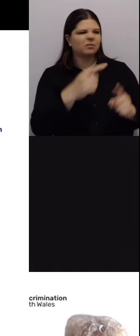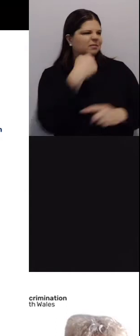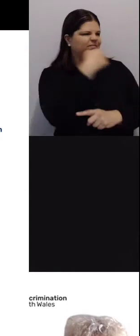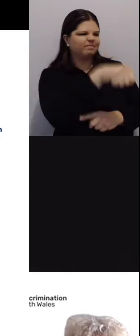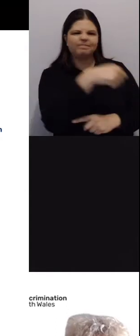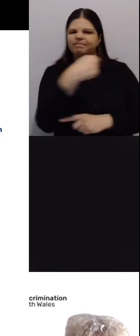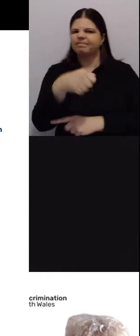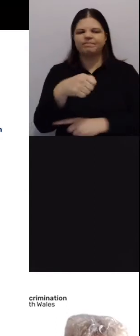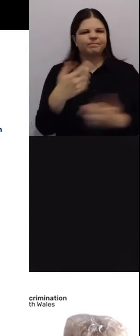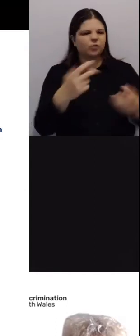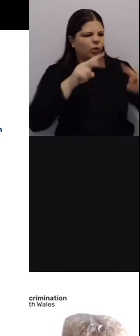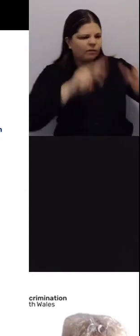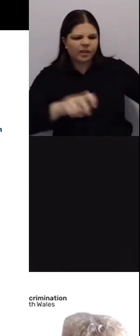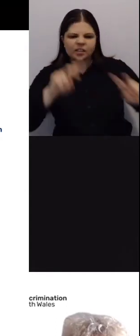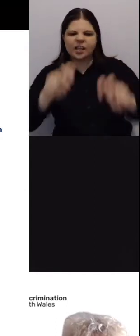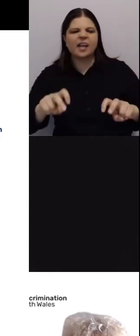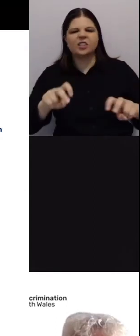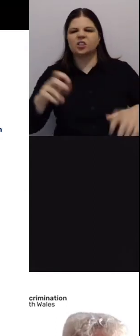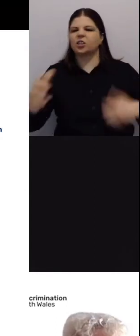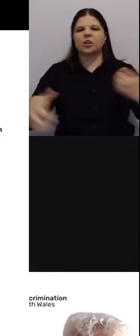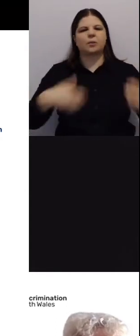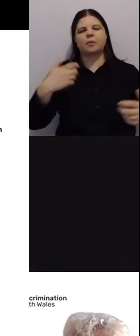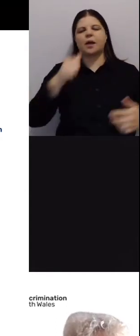after investigation.